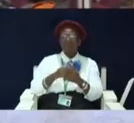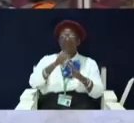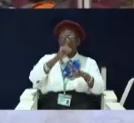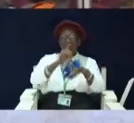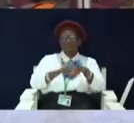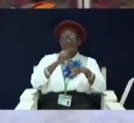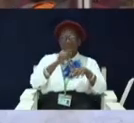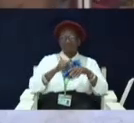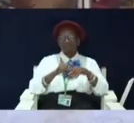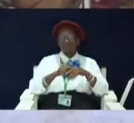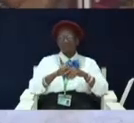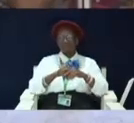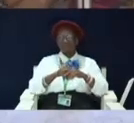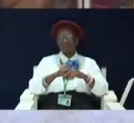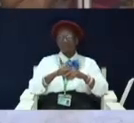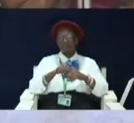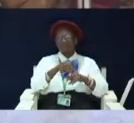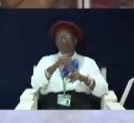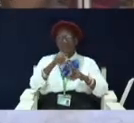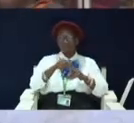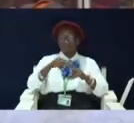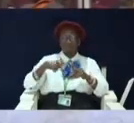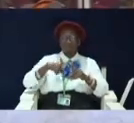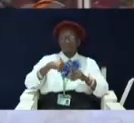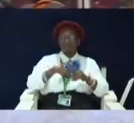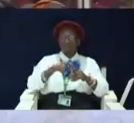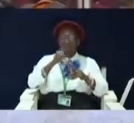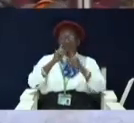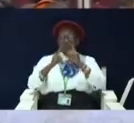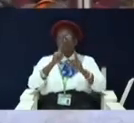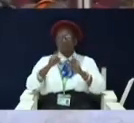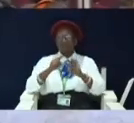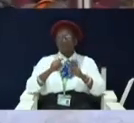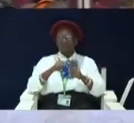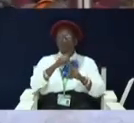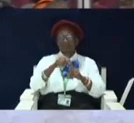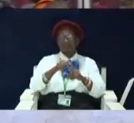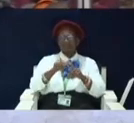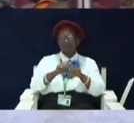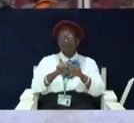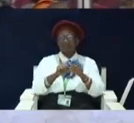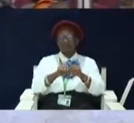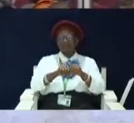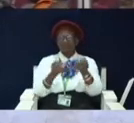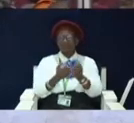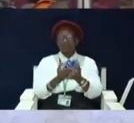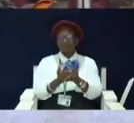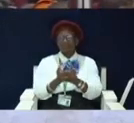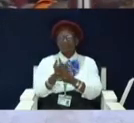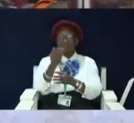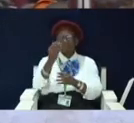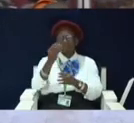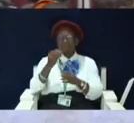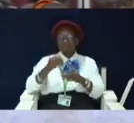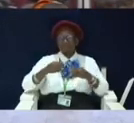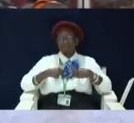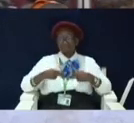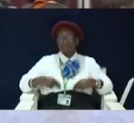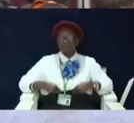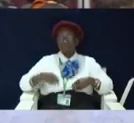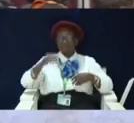eniyan. Now when we talk about breakthrough physically, ti a ba so nipa luyo nipa ti ara,